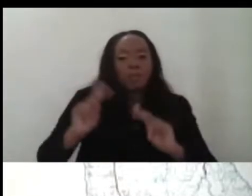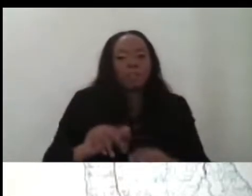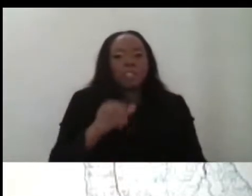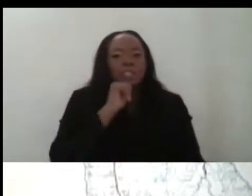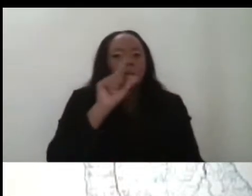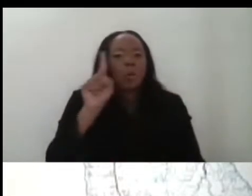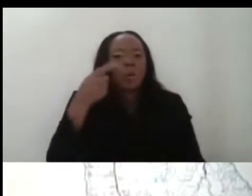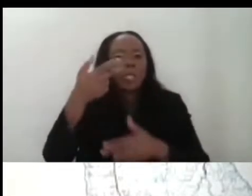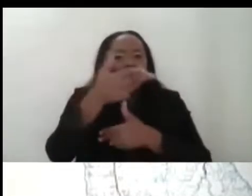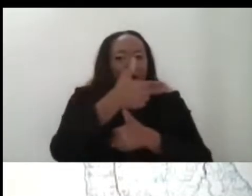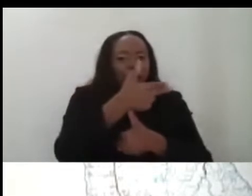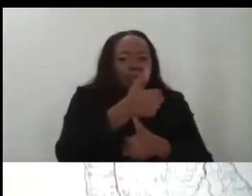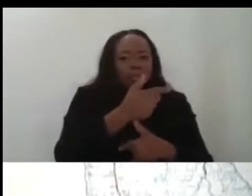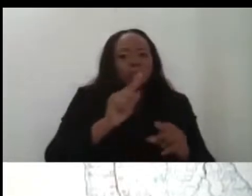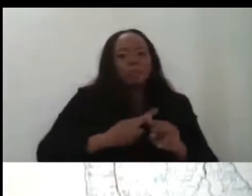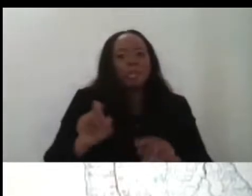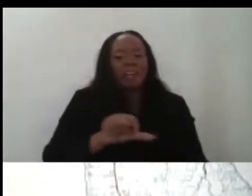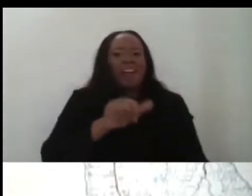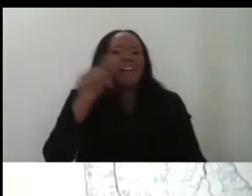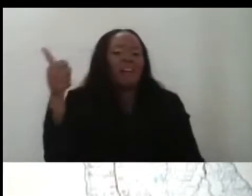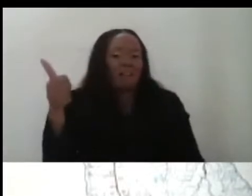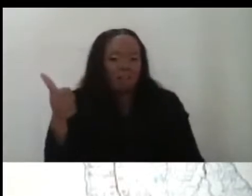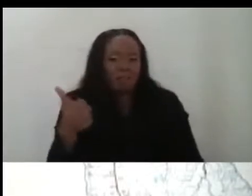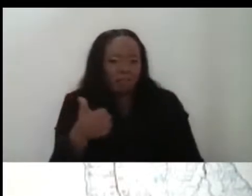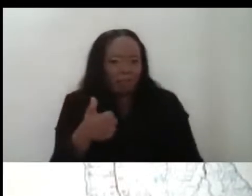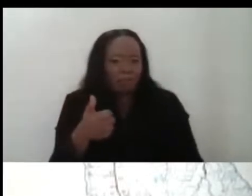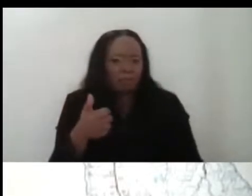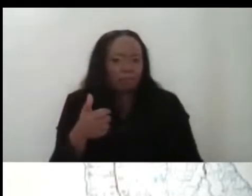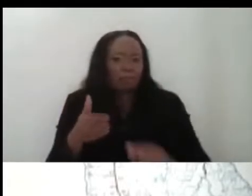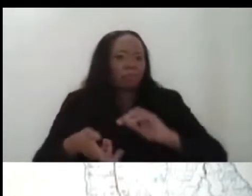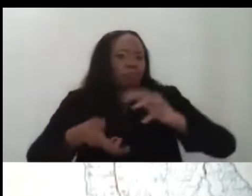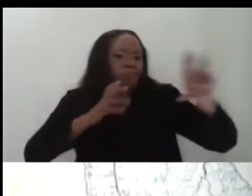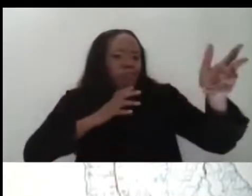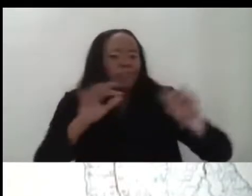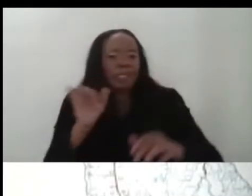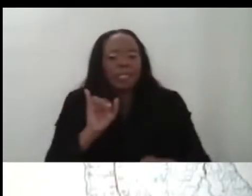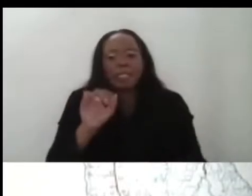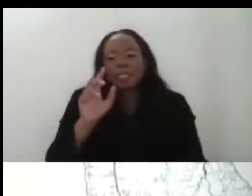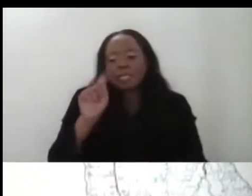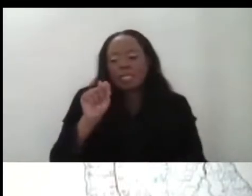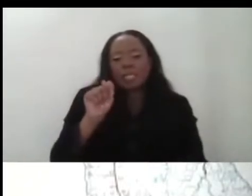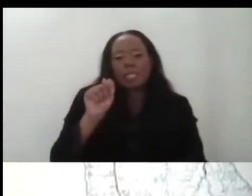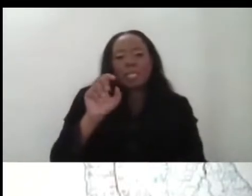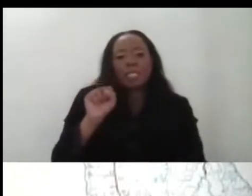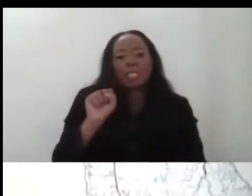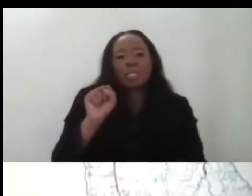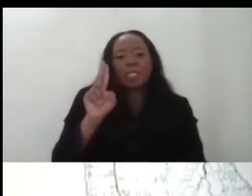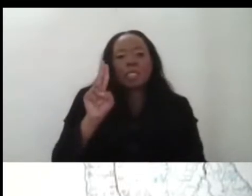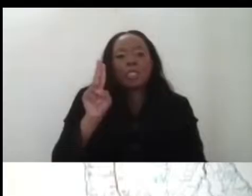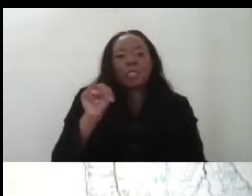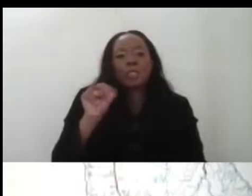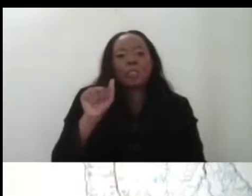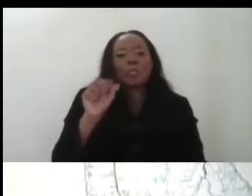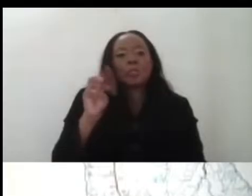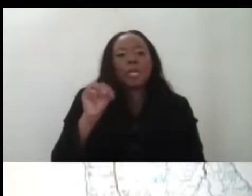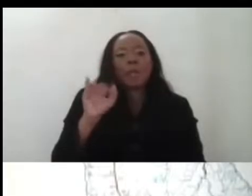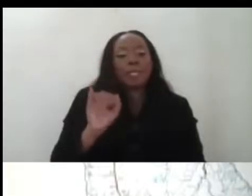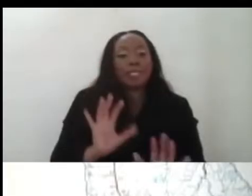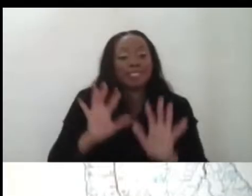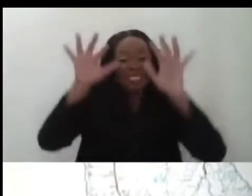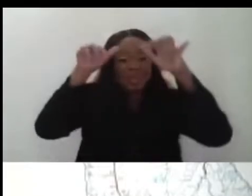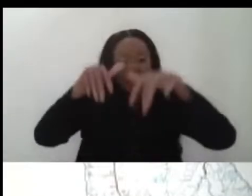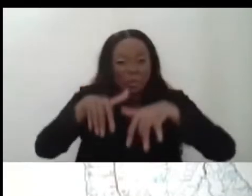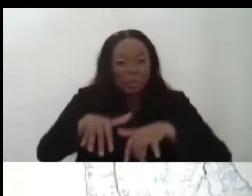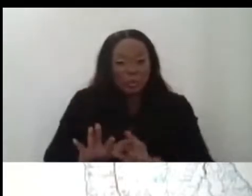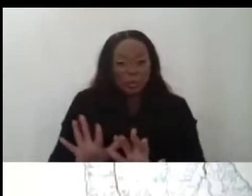but also to the other multiple hazards, the various hazards, like tsunamis. We all have a role to play in ensuring that our friends, our